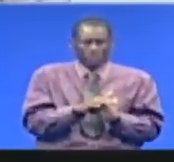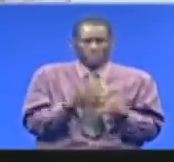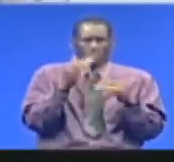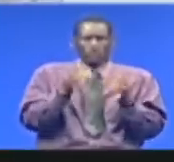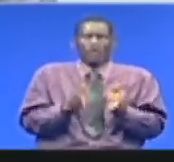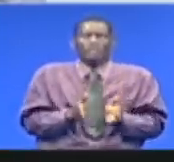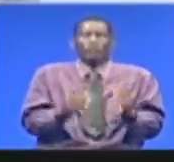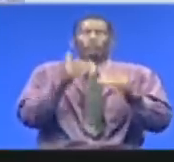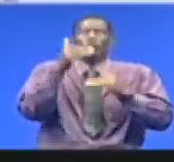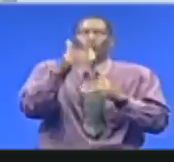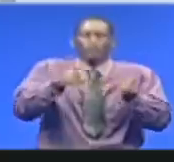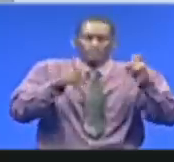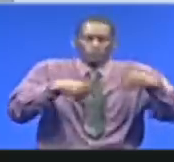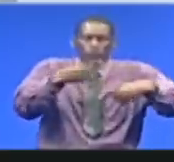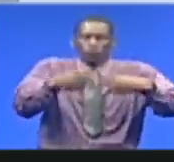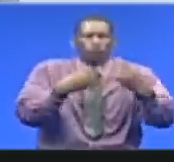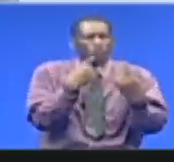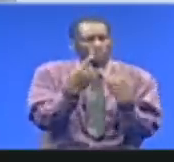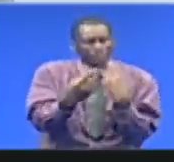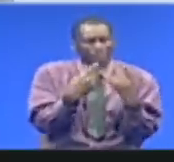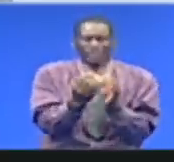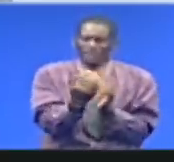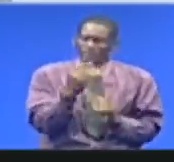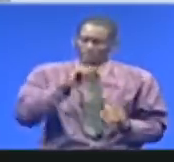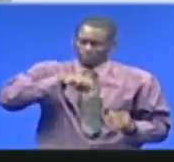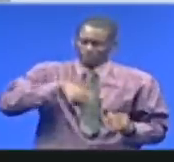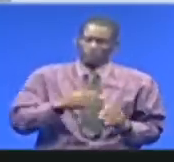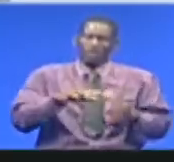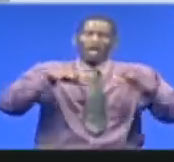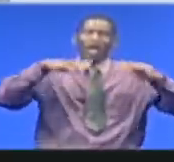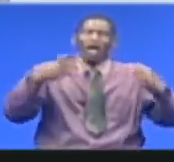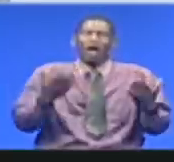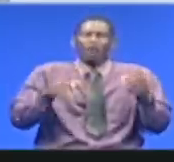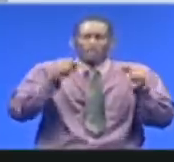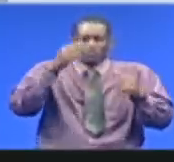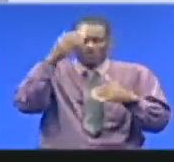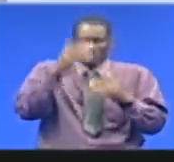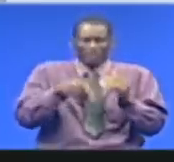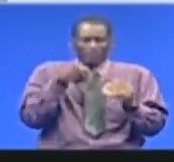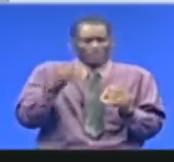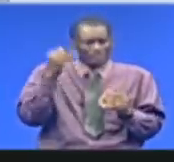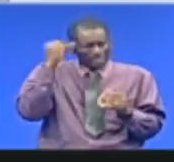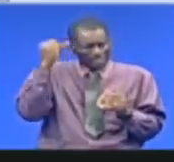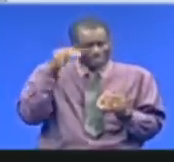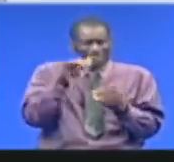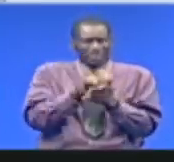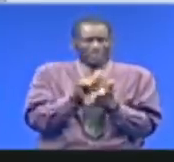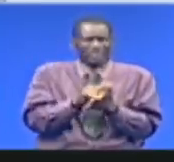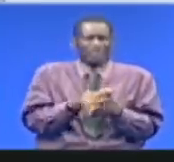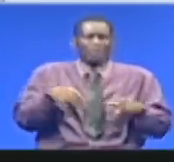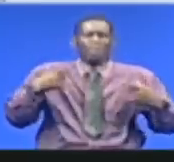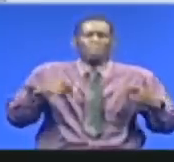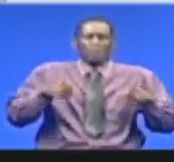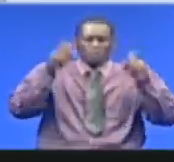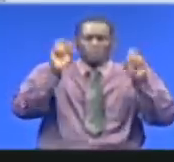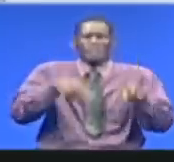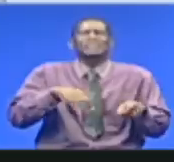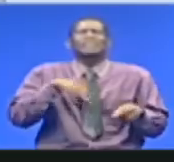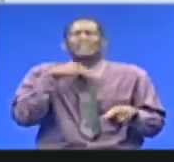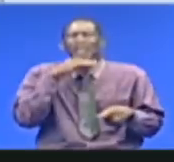we must continue also conversing and ask ourselves, how can we end this mentality that people must die